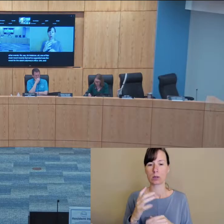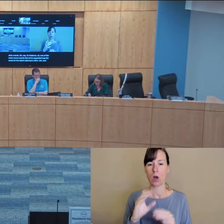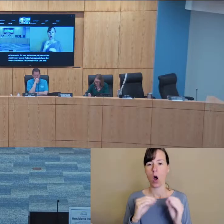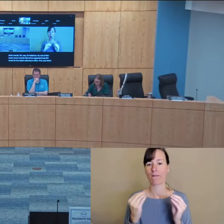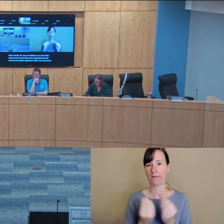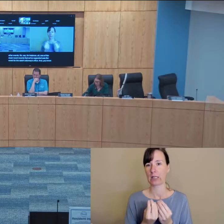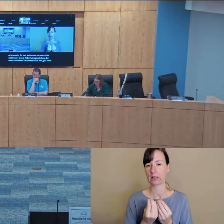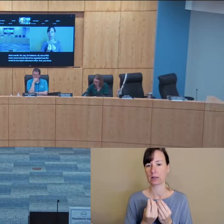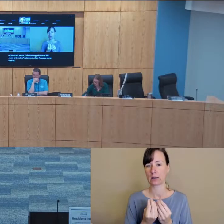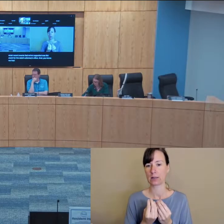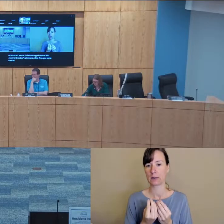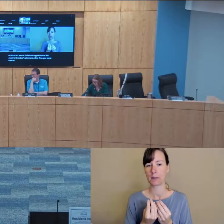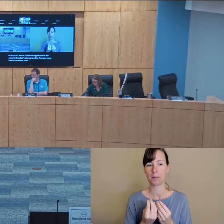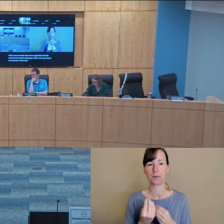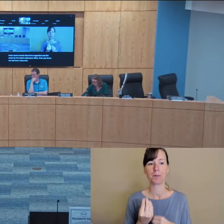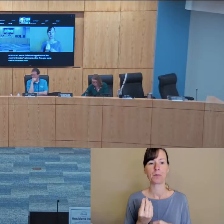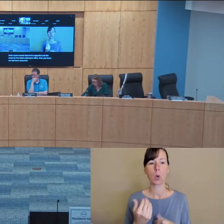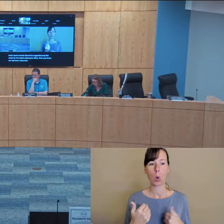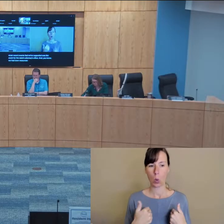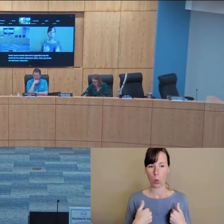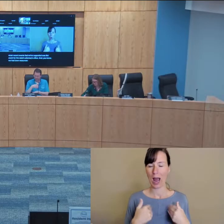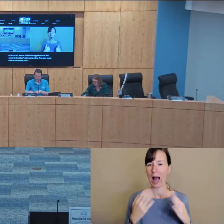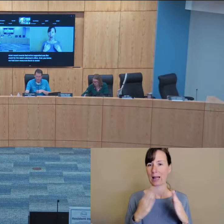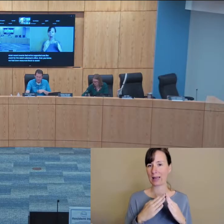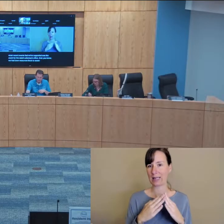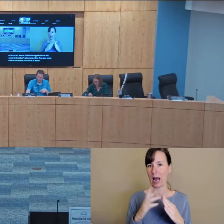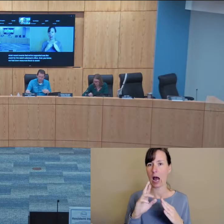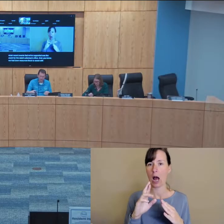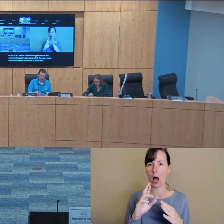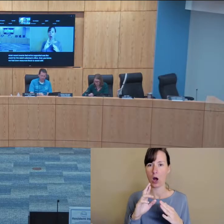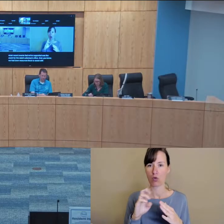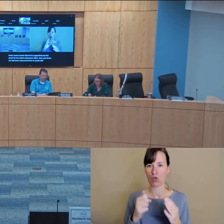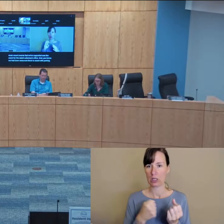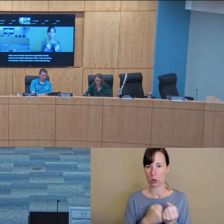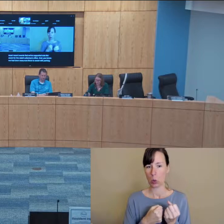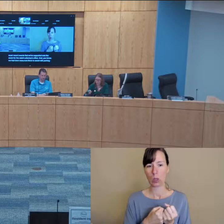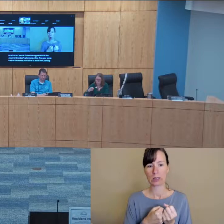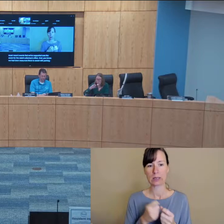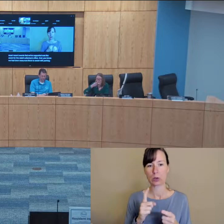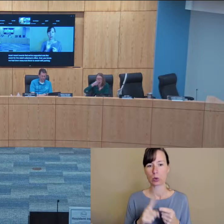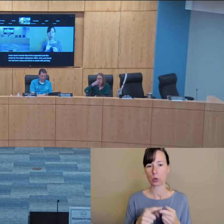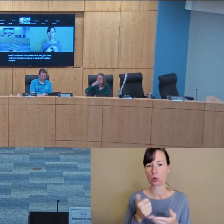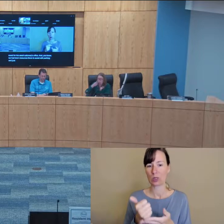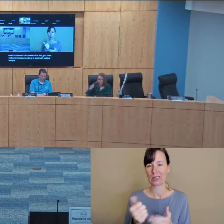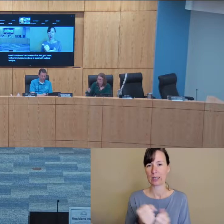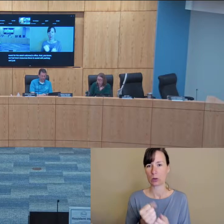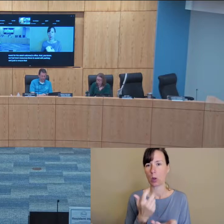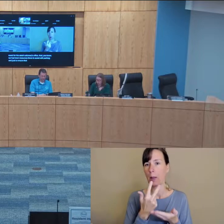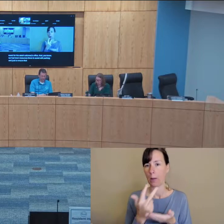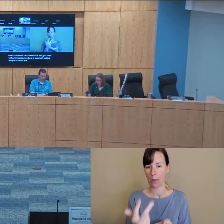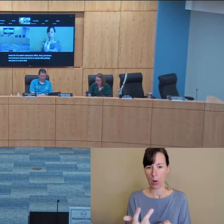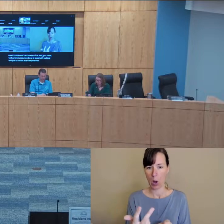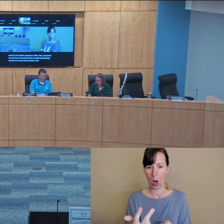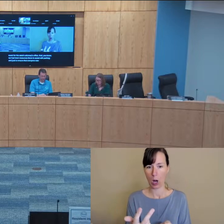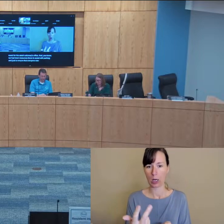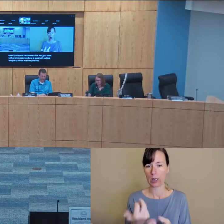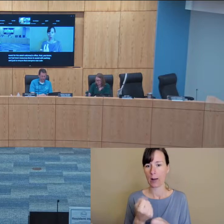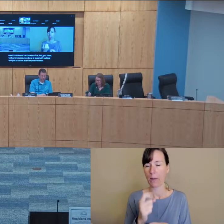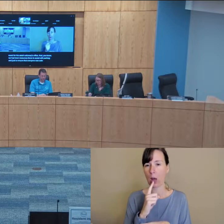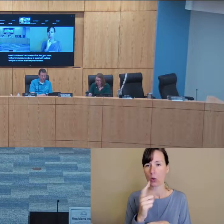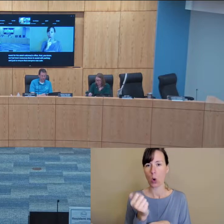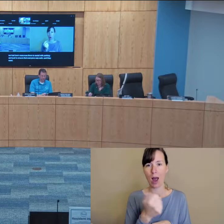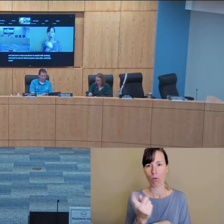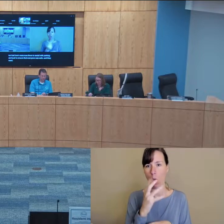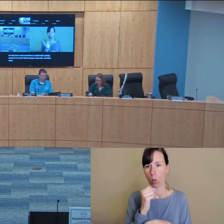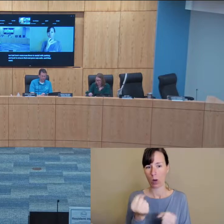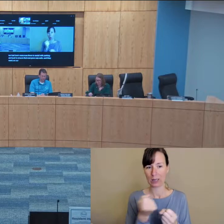had town resources there to assist with parking and just to ensure that everyone was safe. And they were on